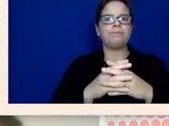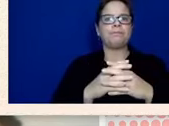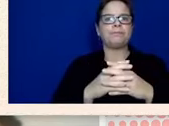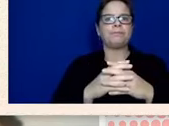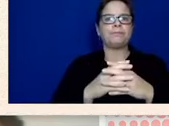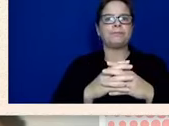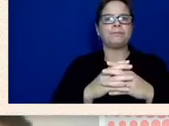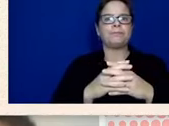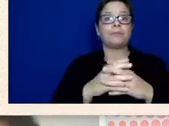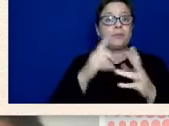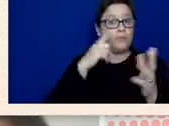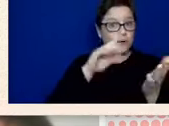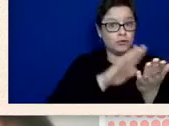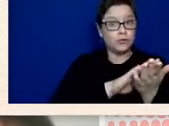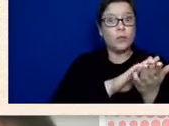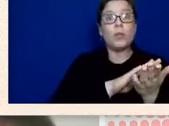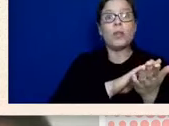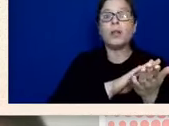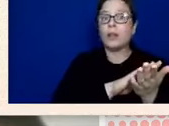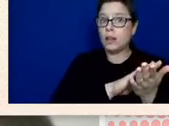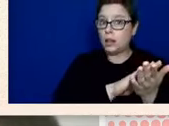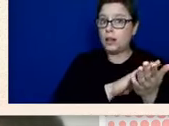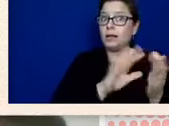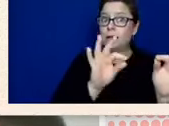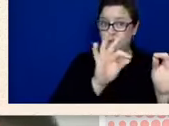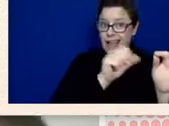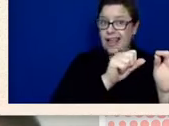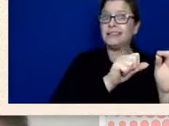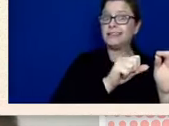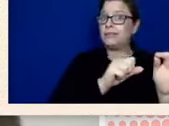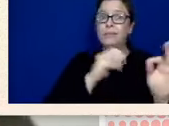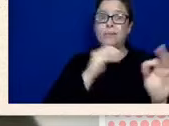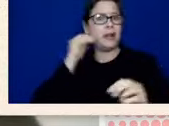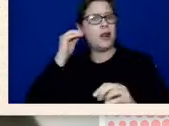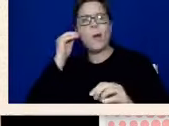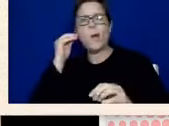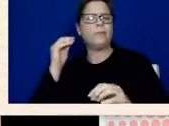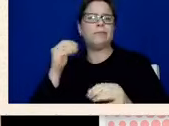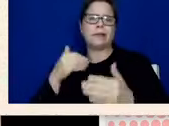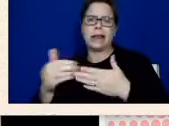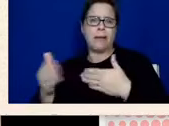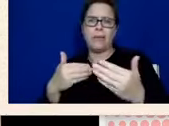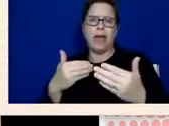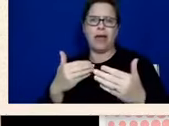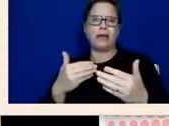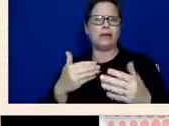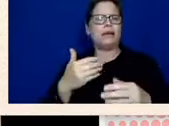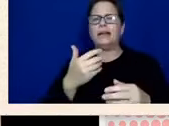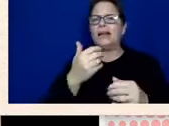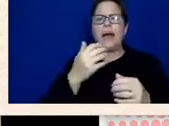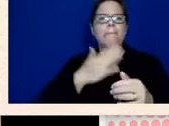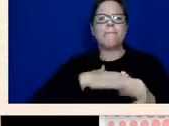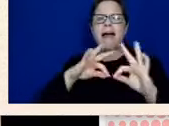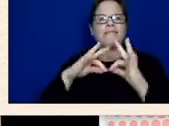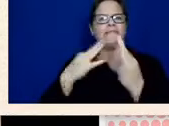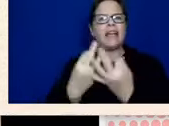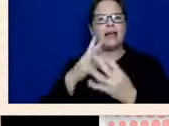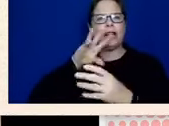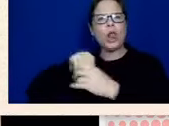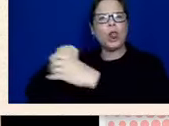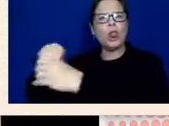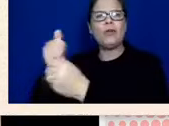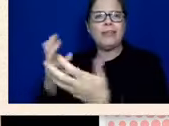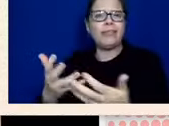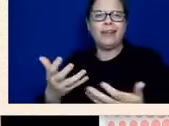at school that was definitely a factor. At home, it didn't really matter at all, and I was included with almost everything, unless I just didn't want to play with like dolls or something.